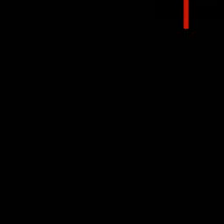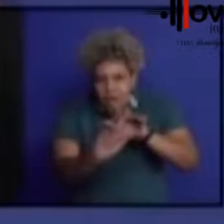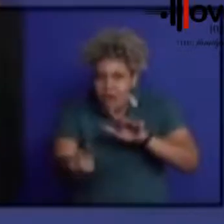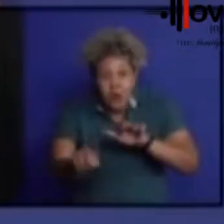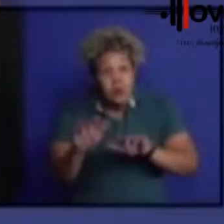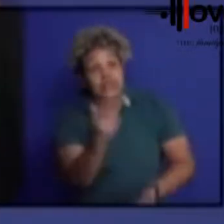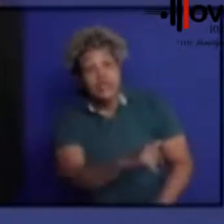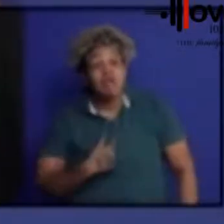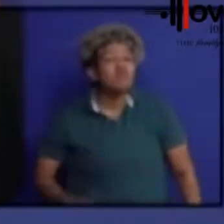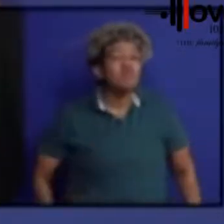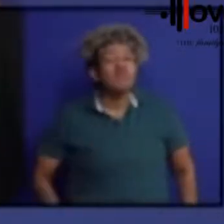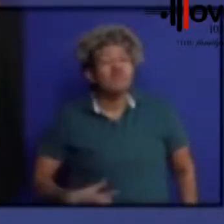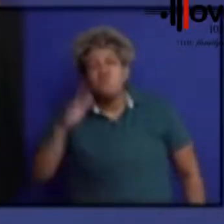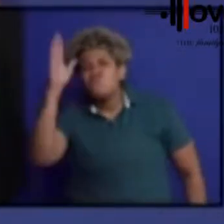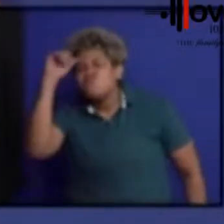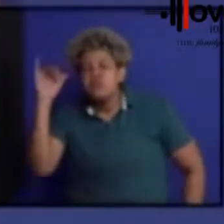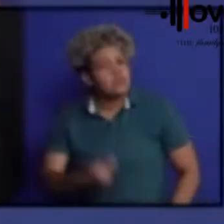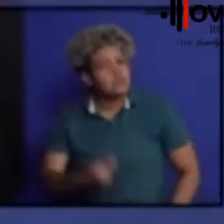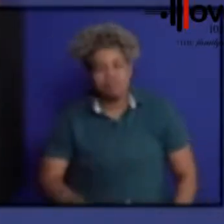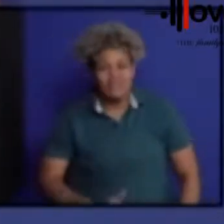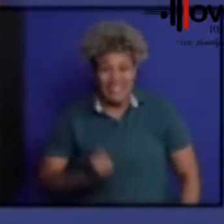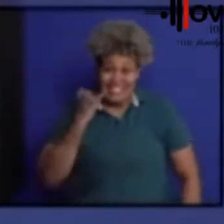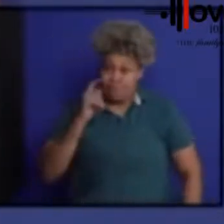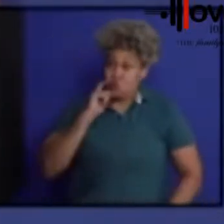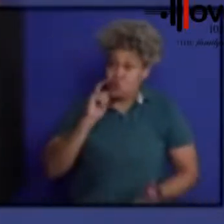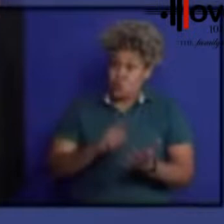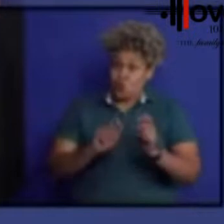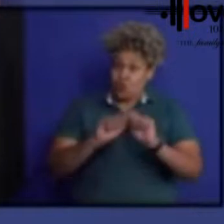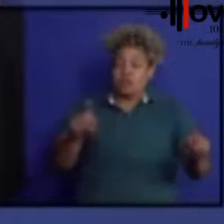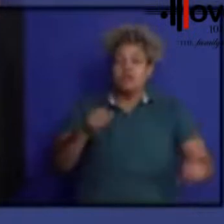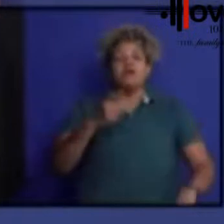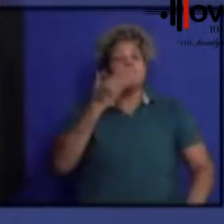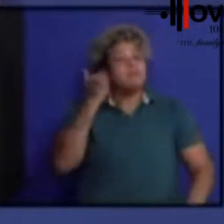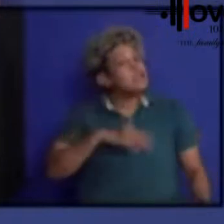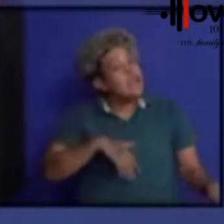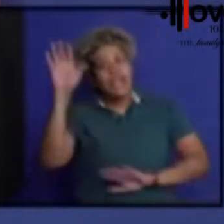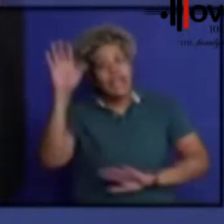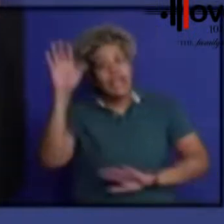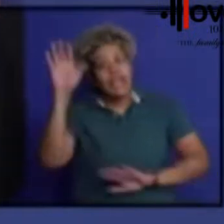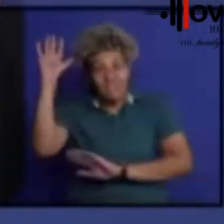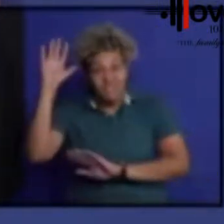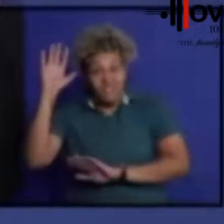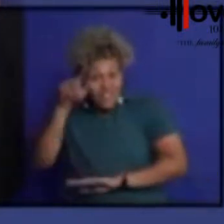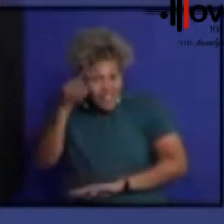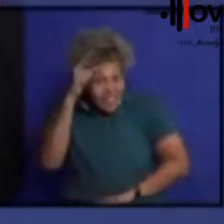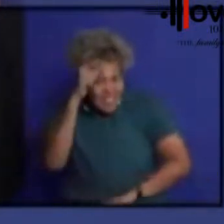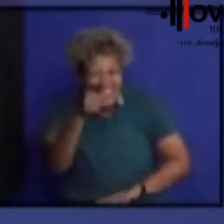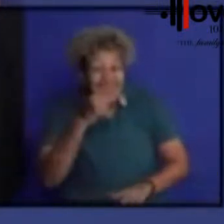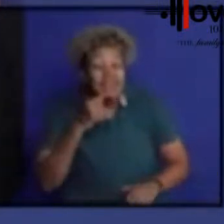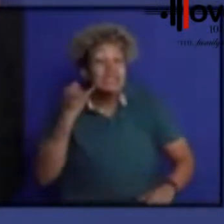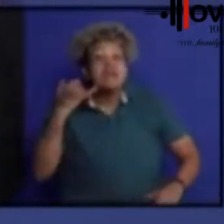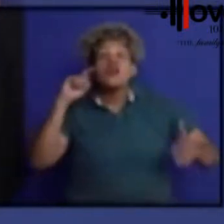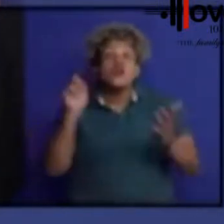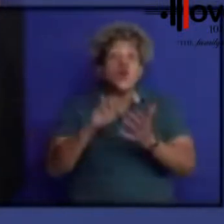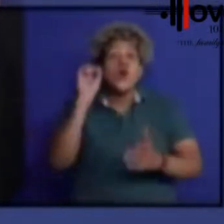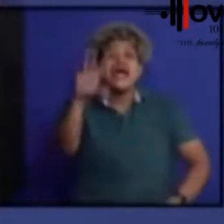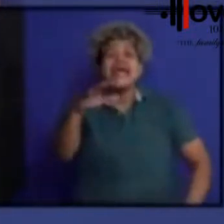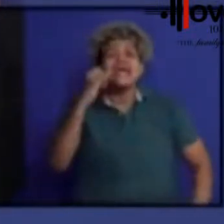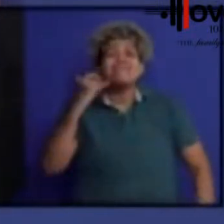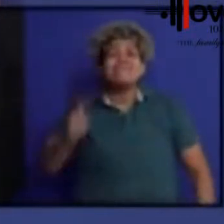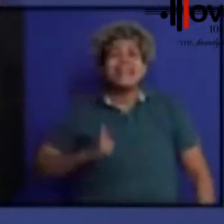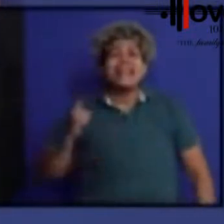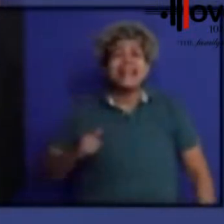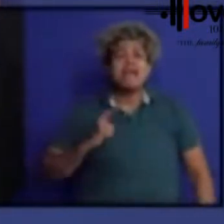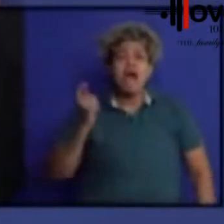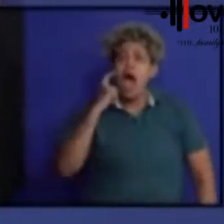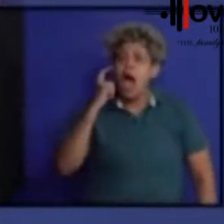if and when they are issued. However, even without the issuance of notice, if you live in a